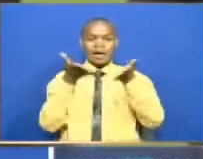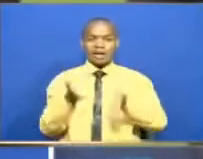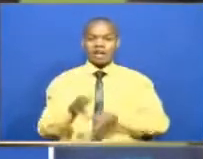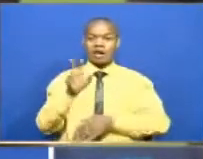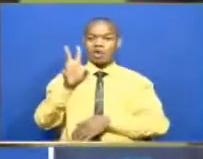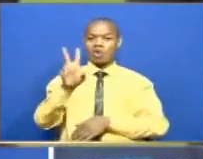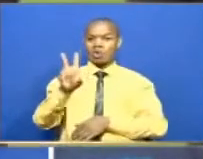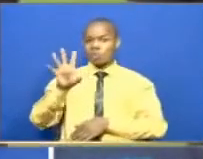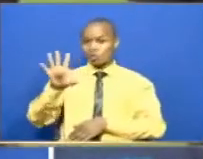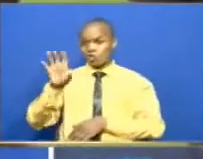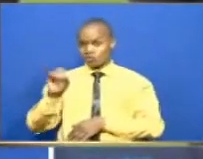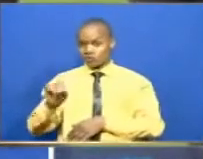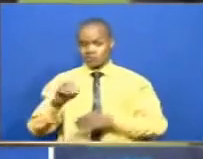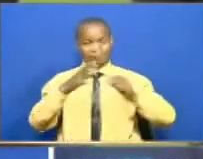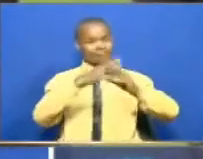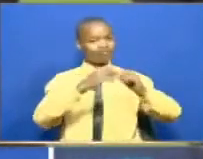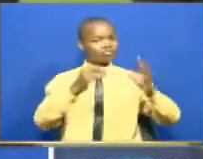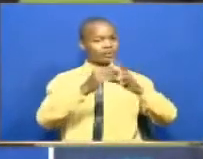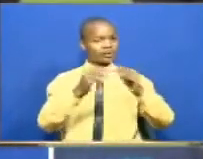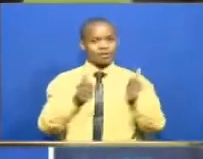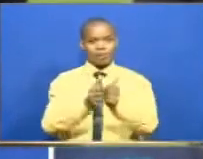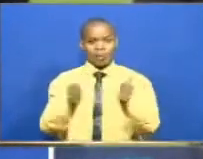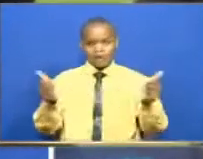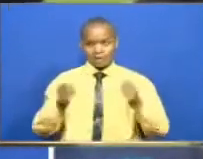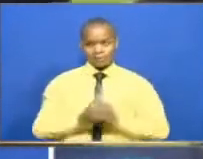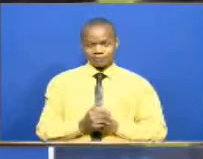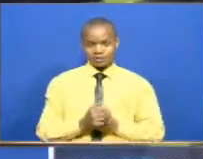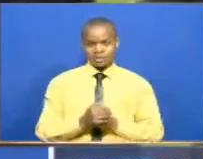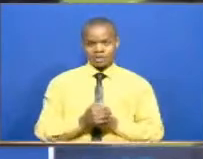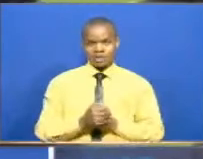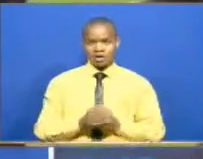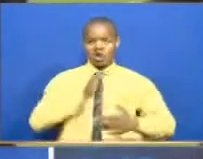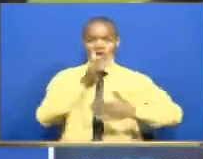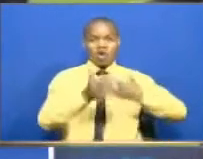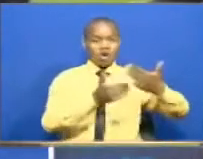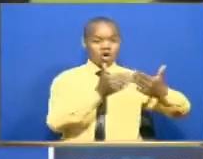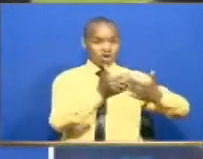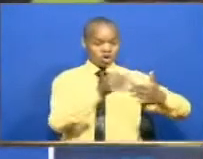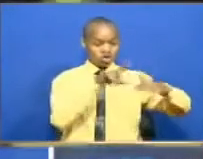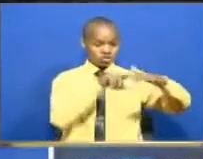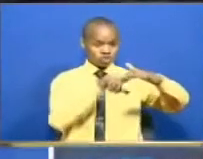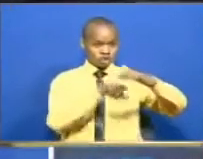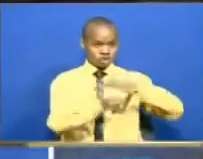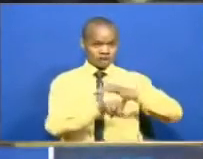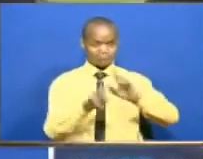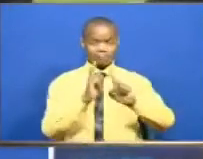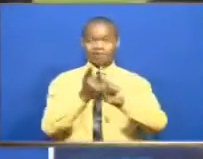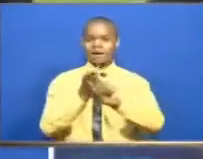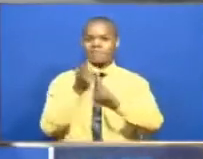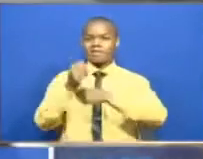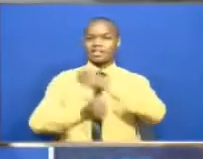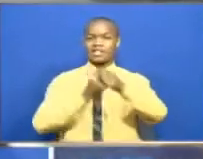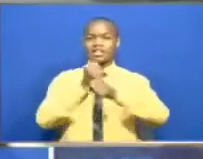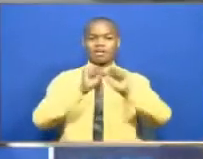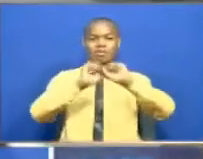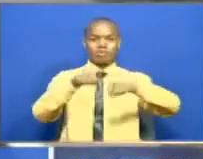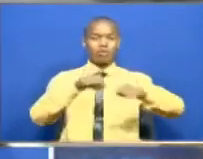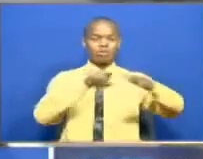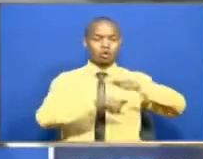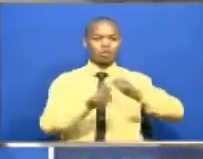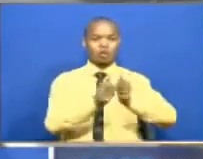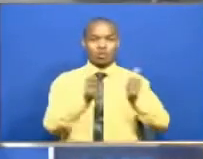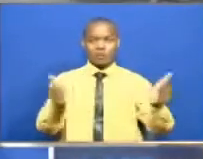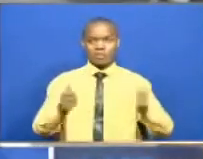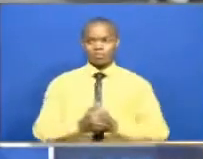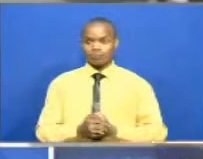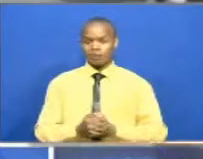comfortably. So we will be able to bring all first years if we arrange so that we can use Kericho High School. The university is